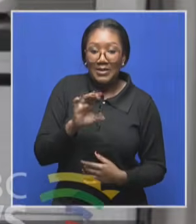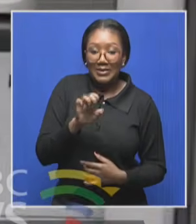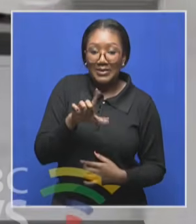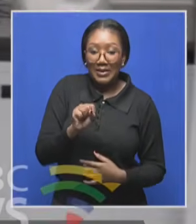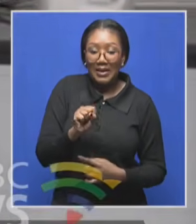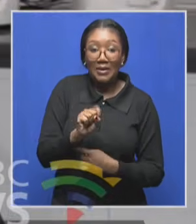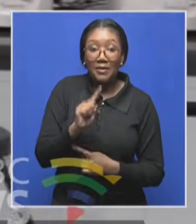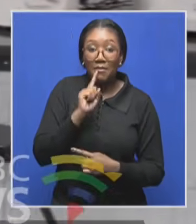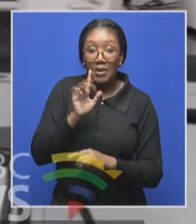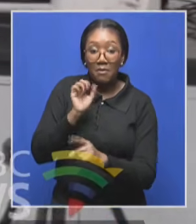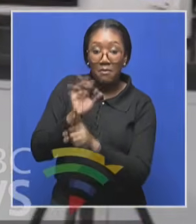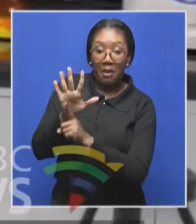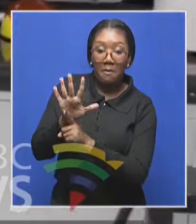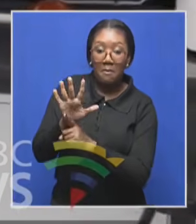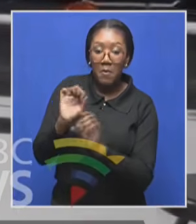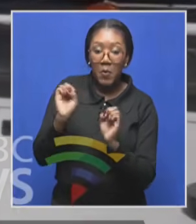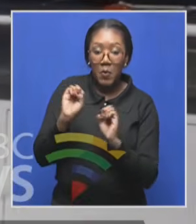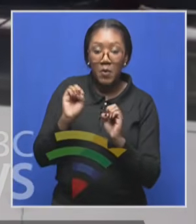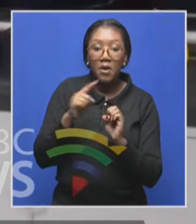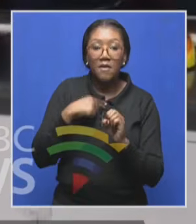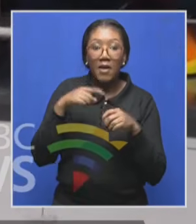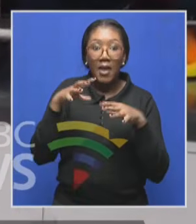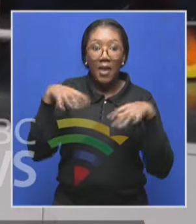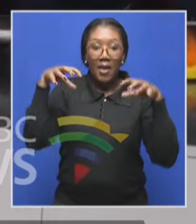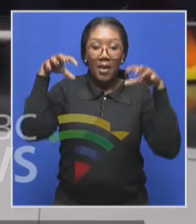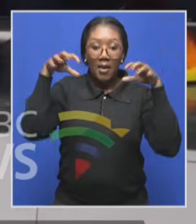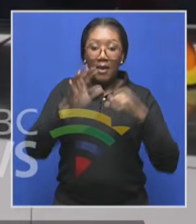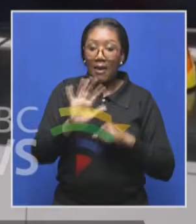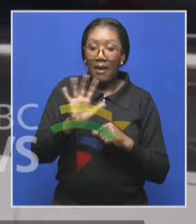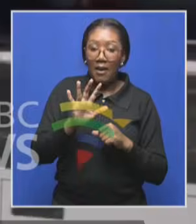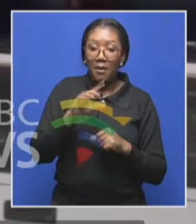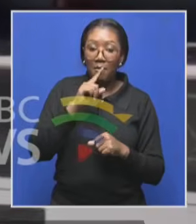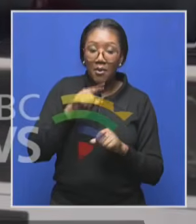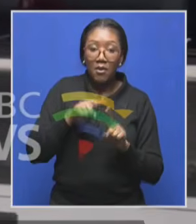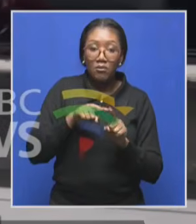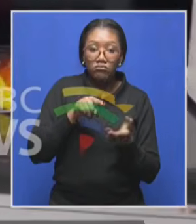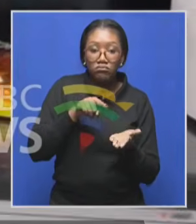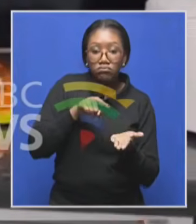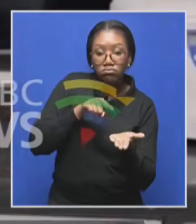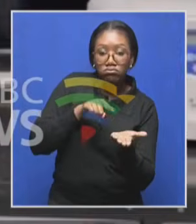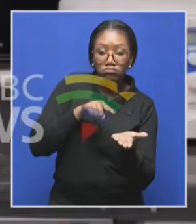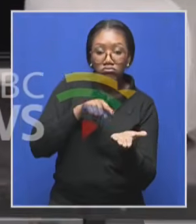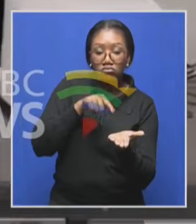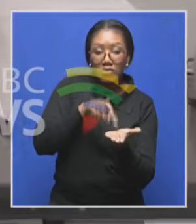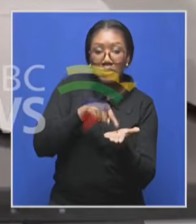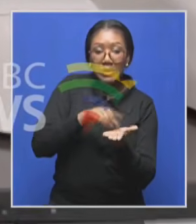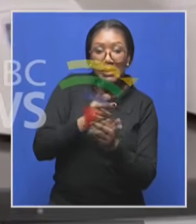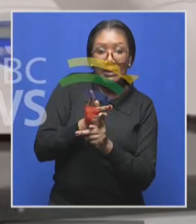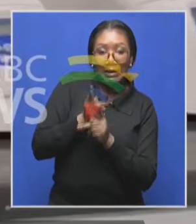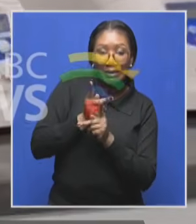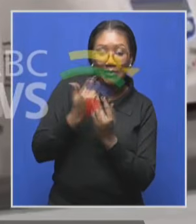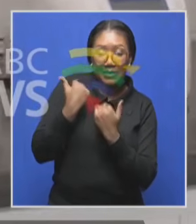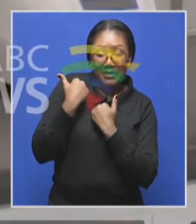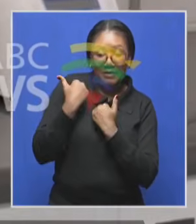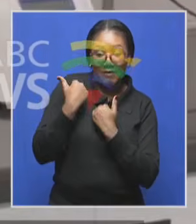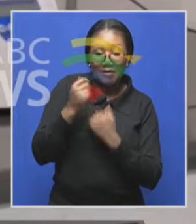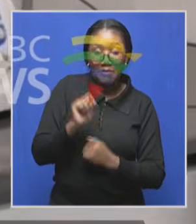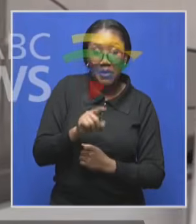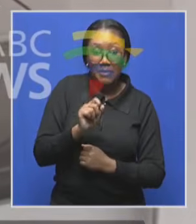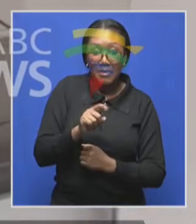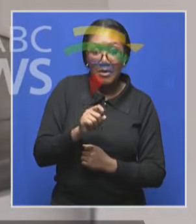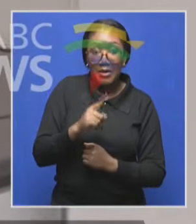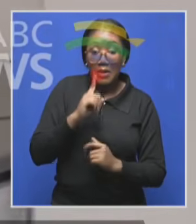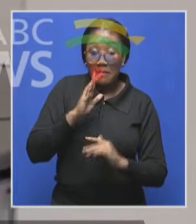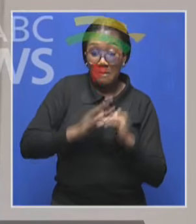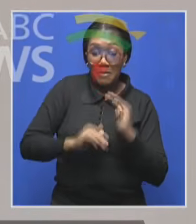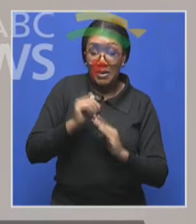affect the scientist, so they do not come out in the air. Also, they do not, so they go into an extraction system. Okay. That is